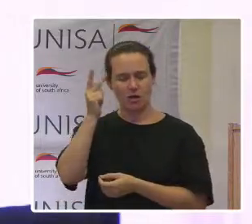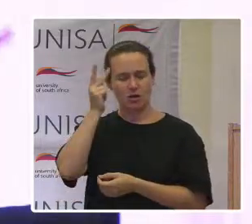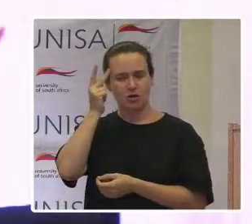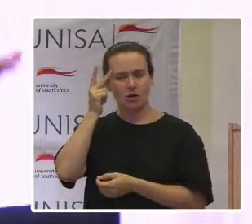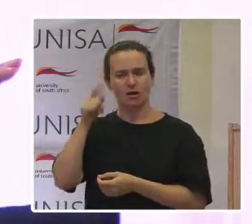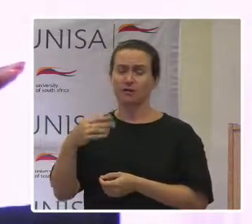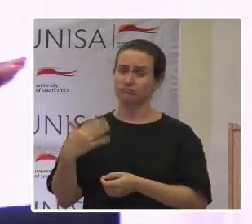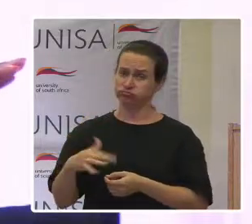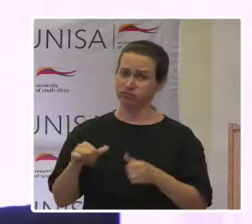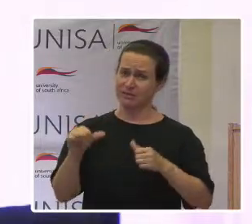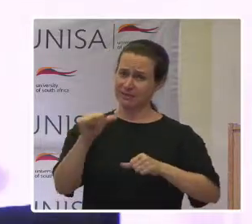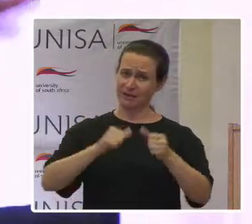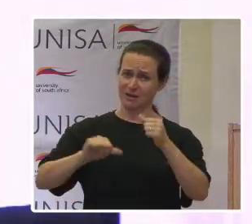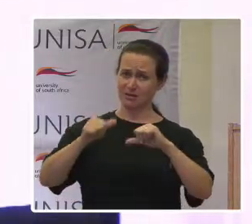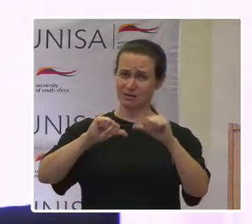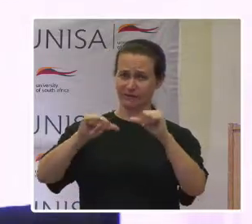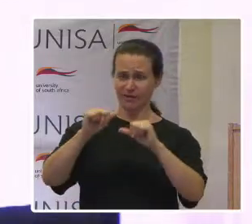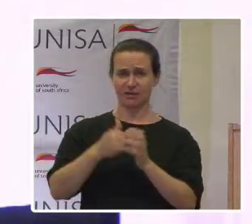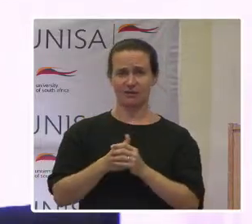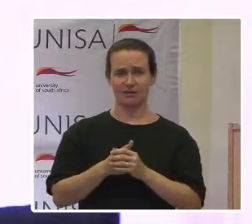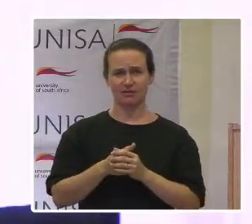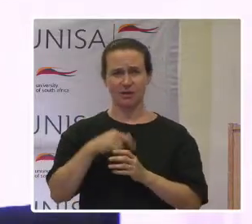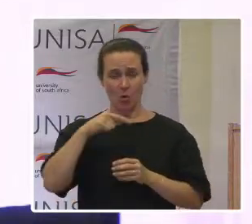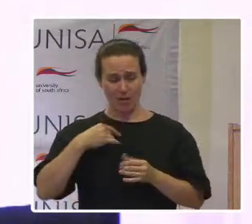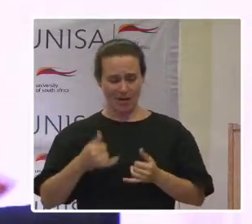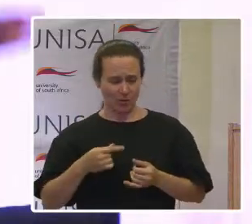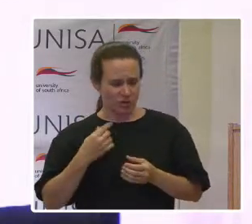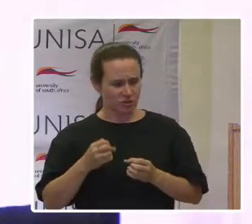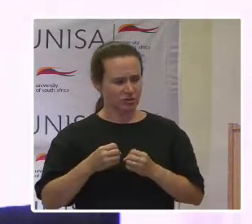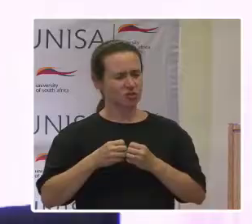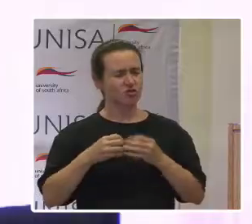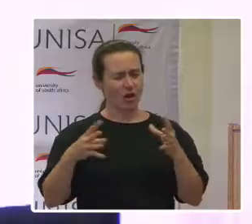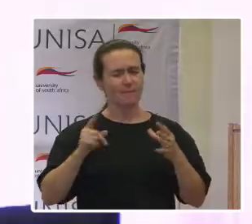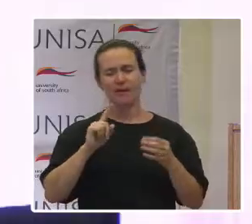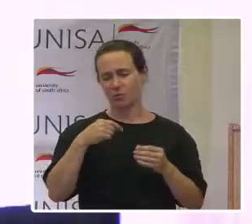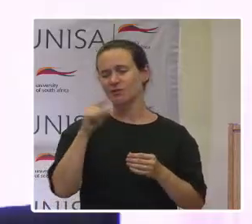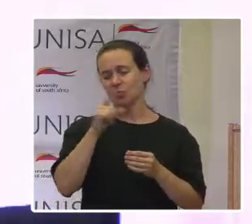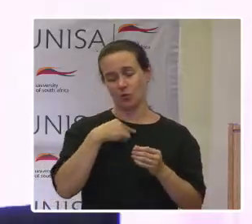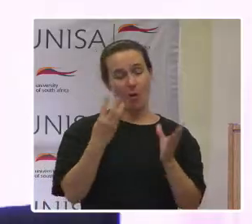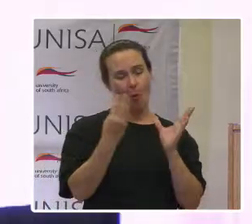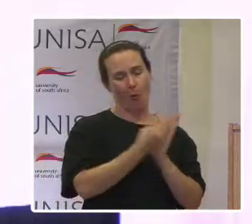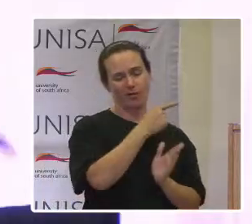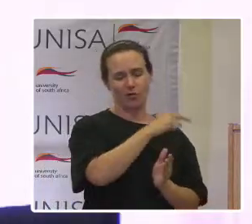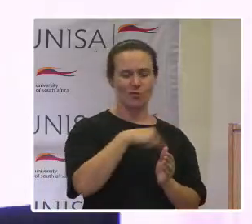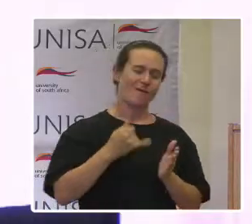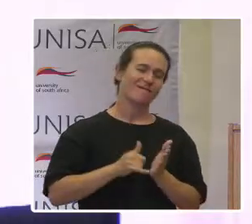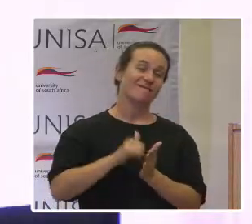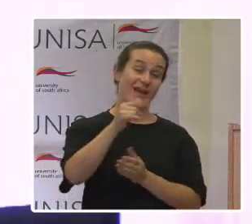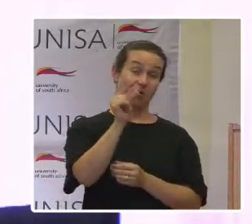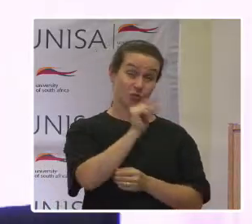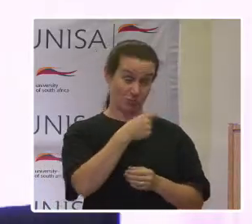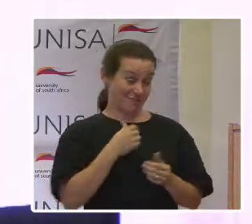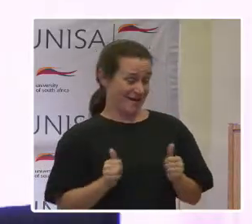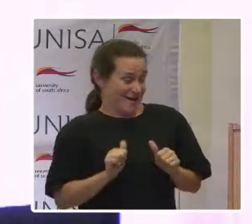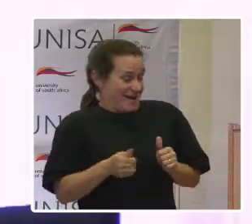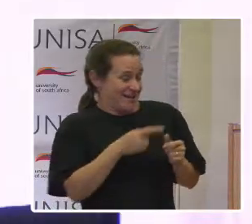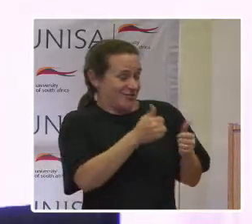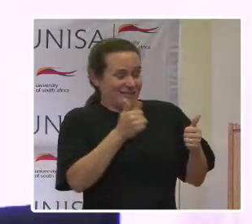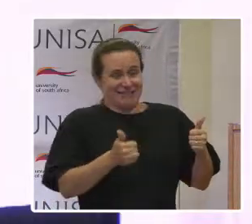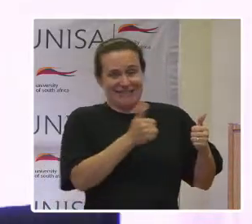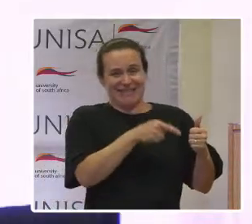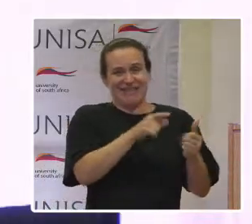very scientific. We are just starting, but we will fly with you. One day I'll be next to you driving